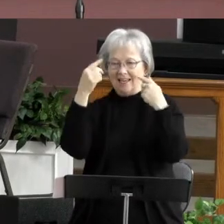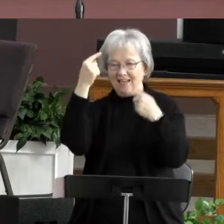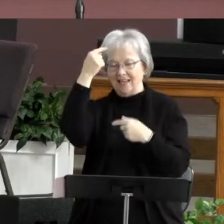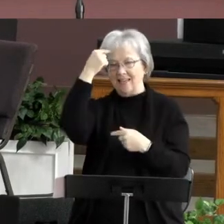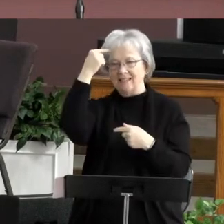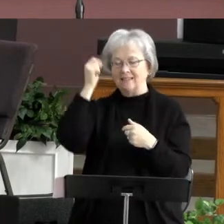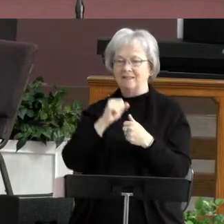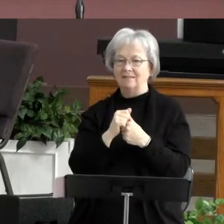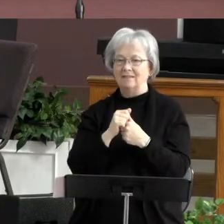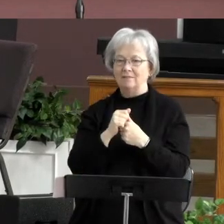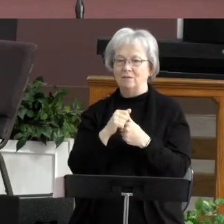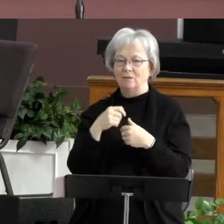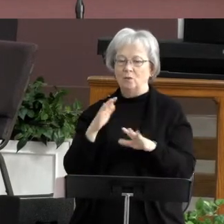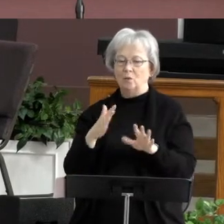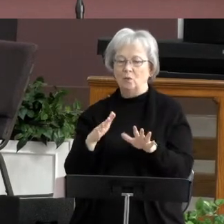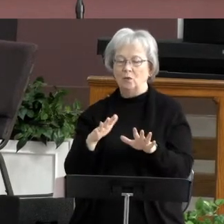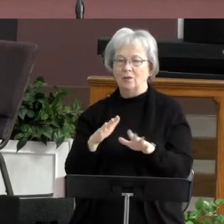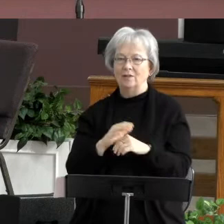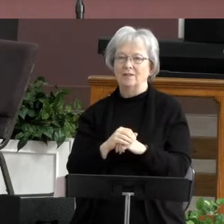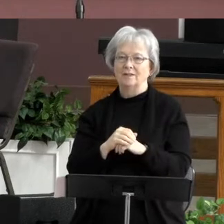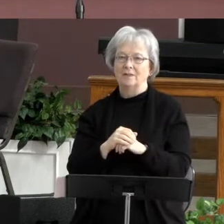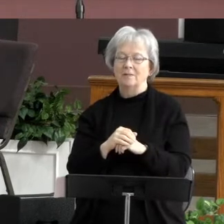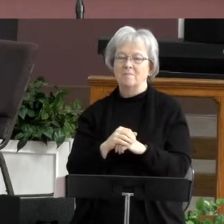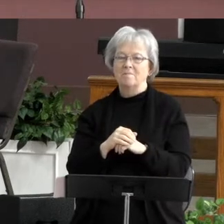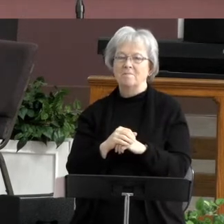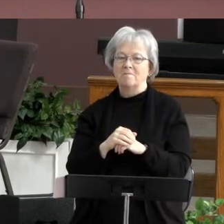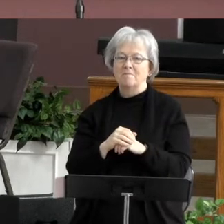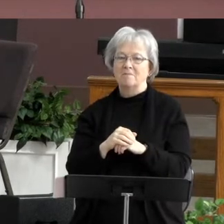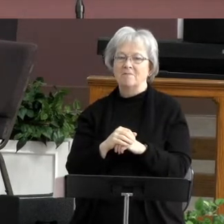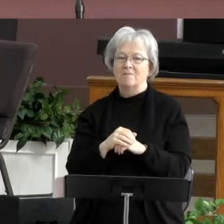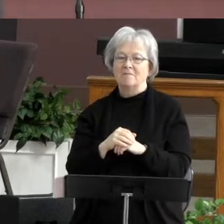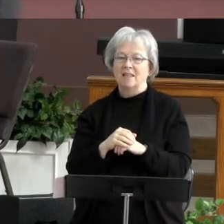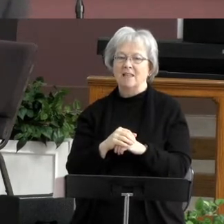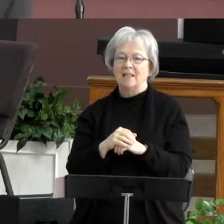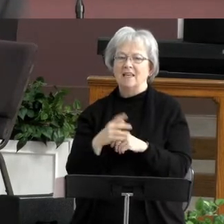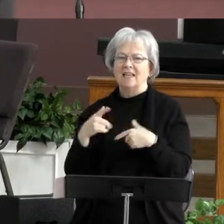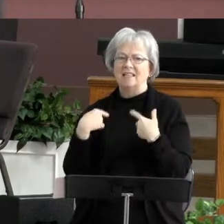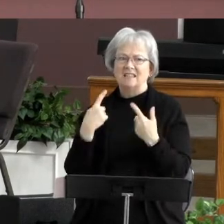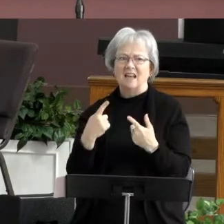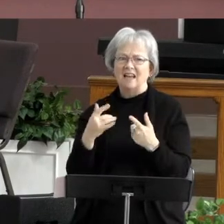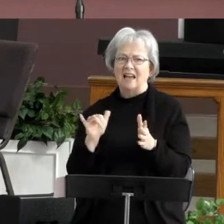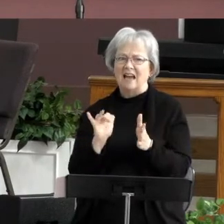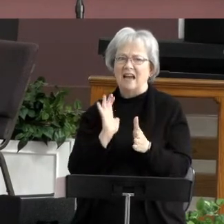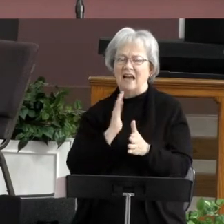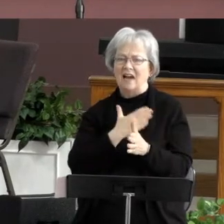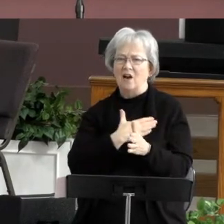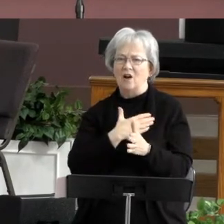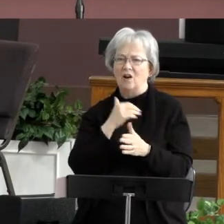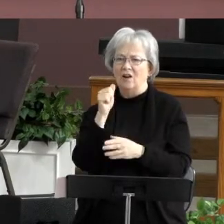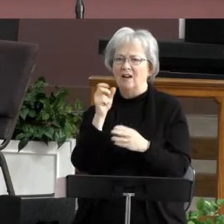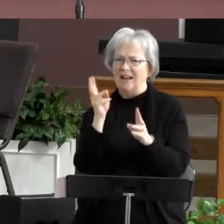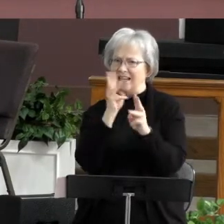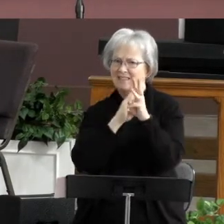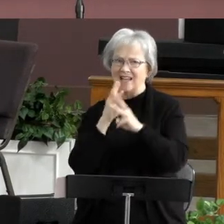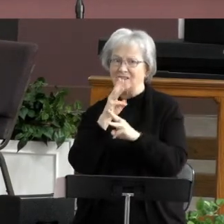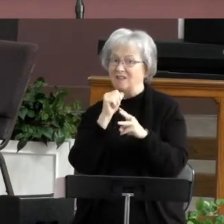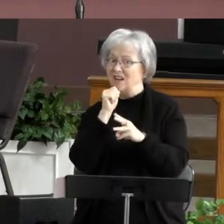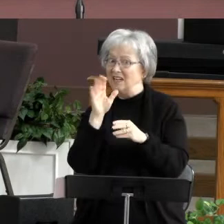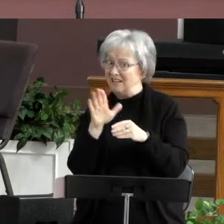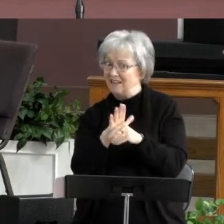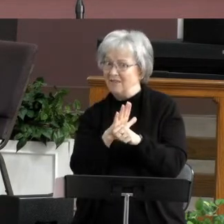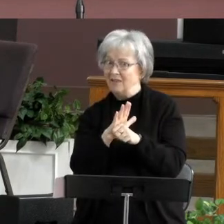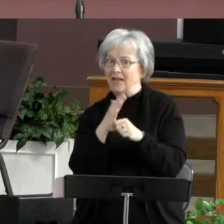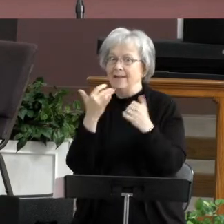twitches. As if our anxiety over the spread of this virus wasn't enough, now we